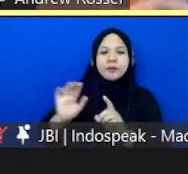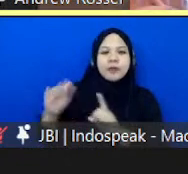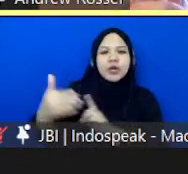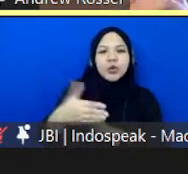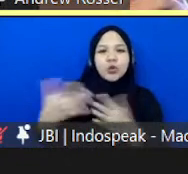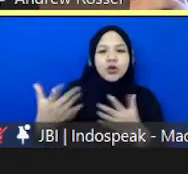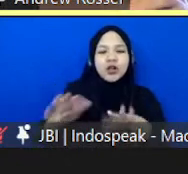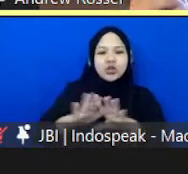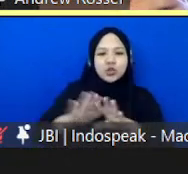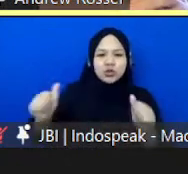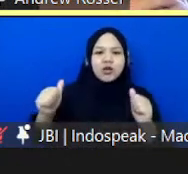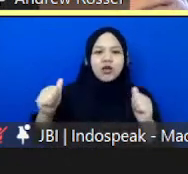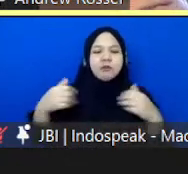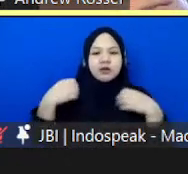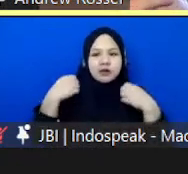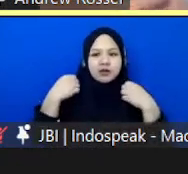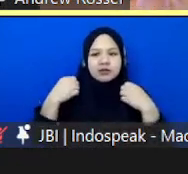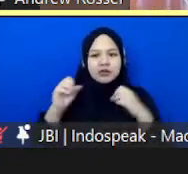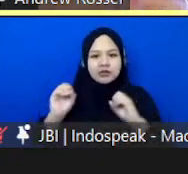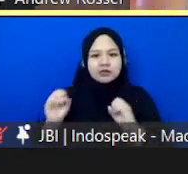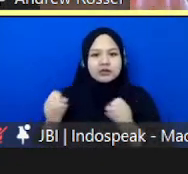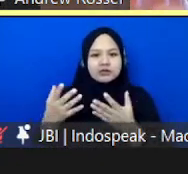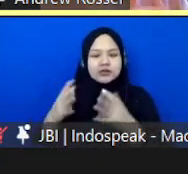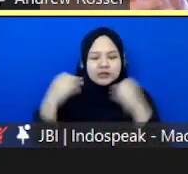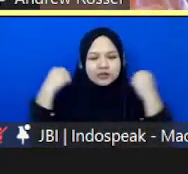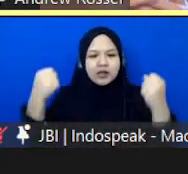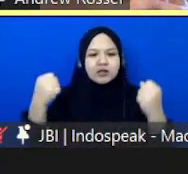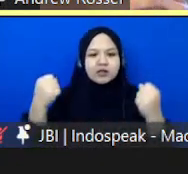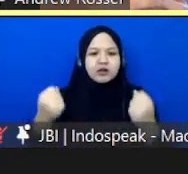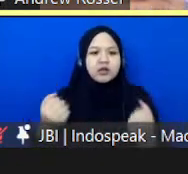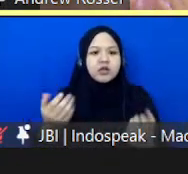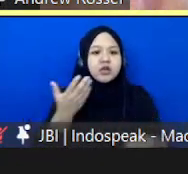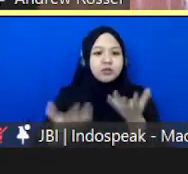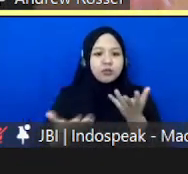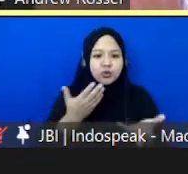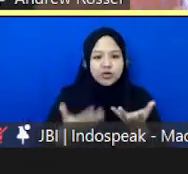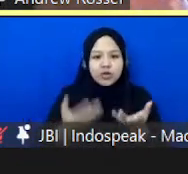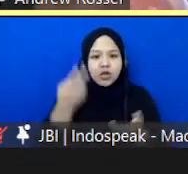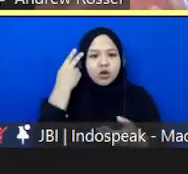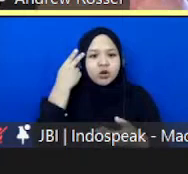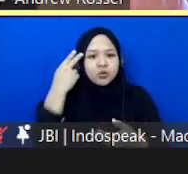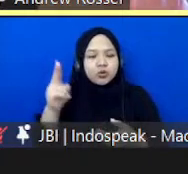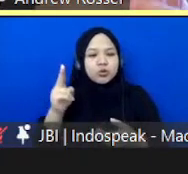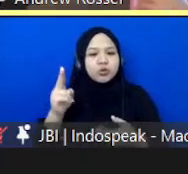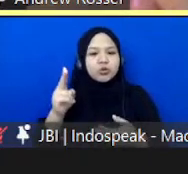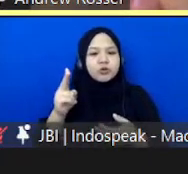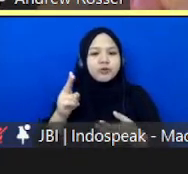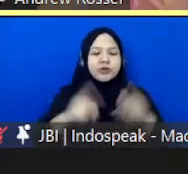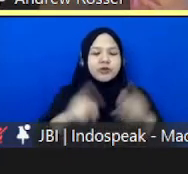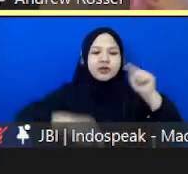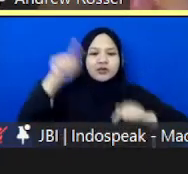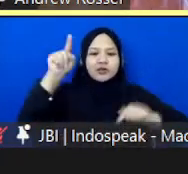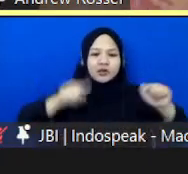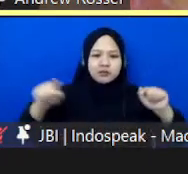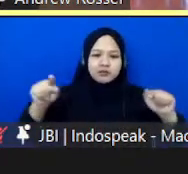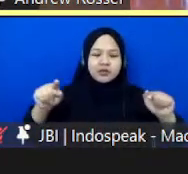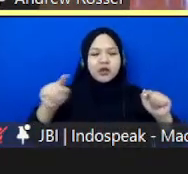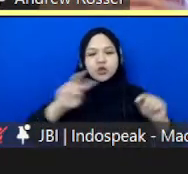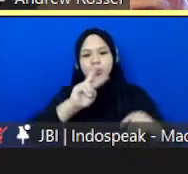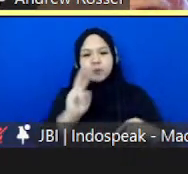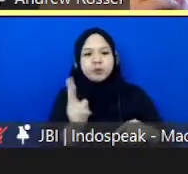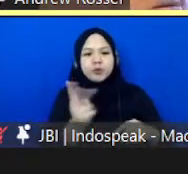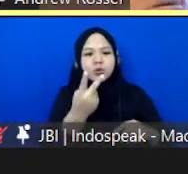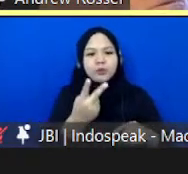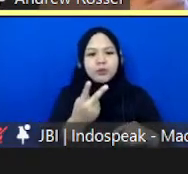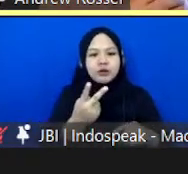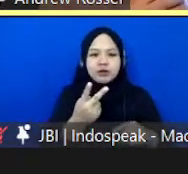of the possibility or the potential for that sort of populist dynamic that I referred to